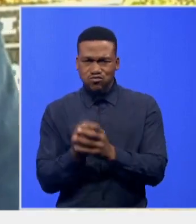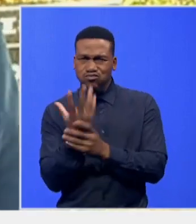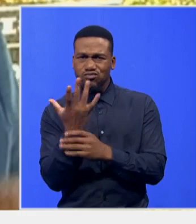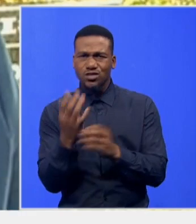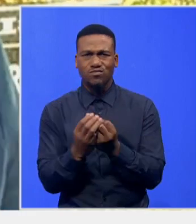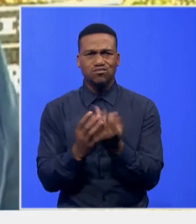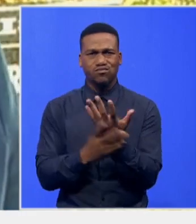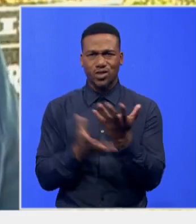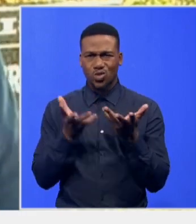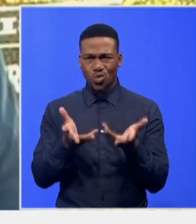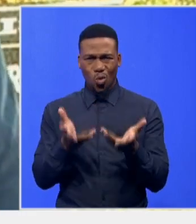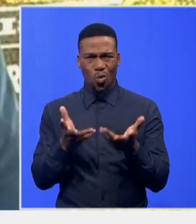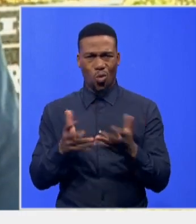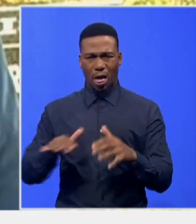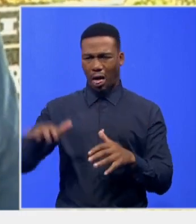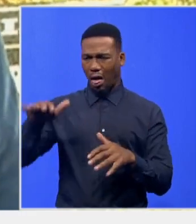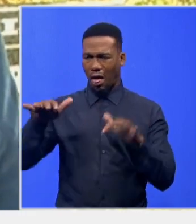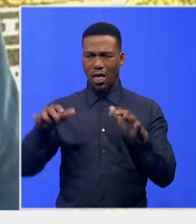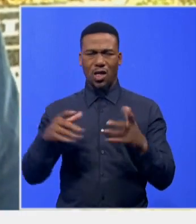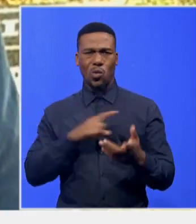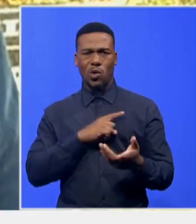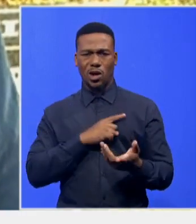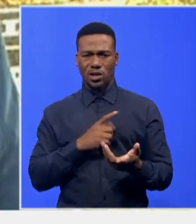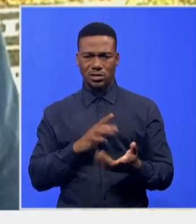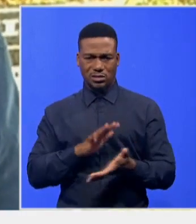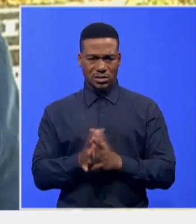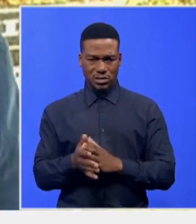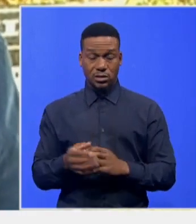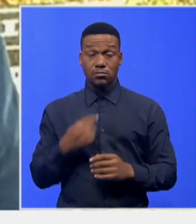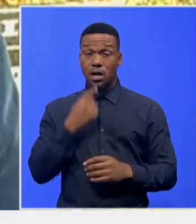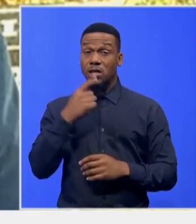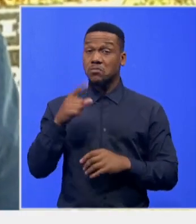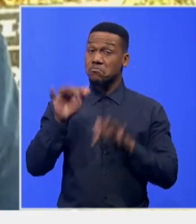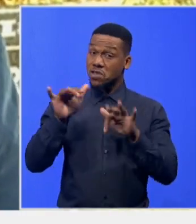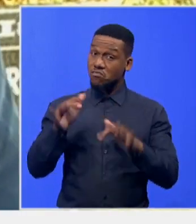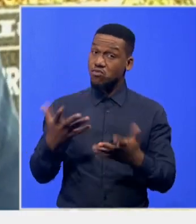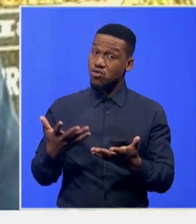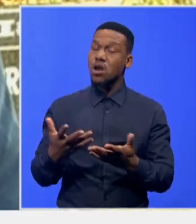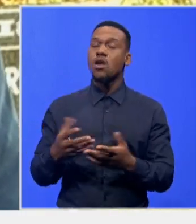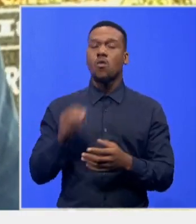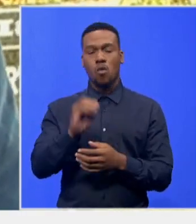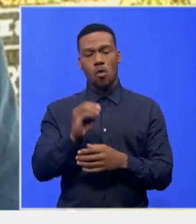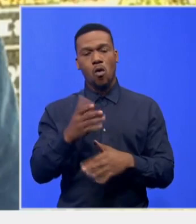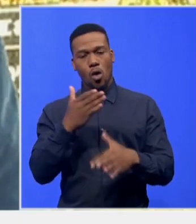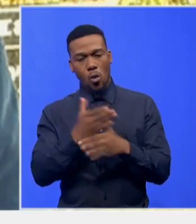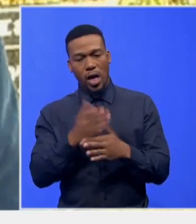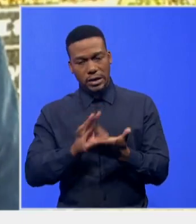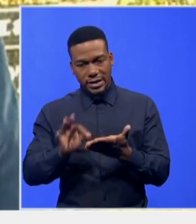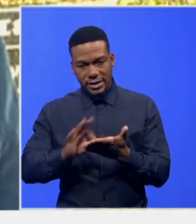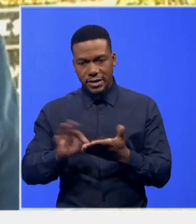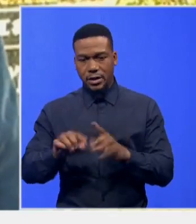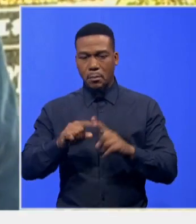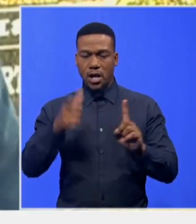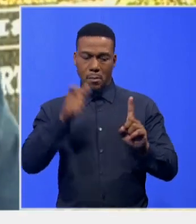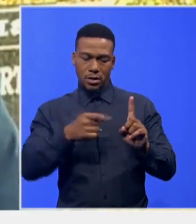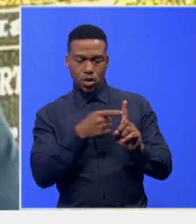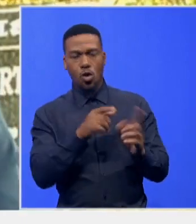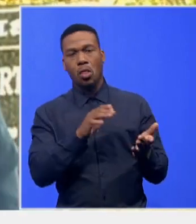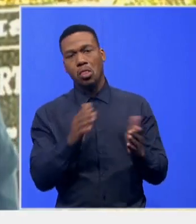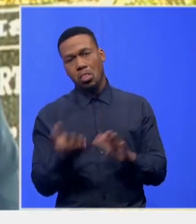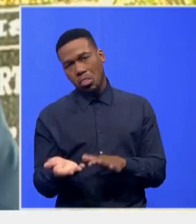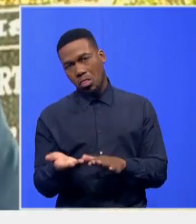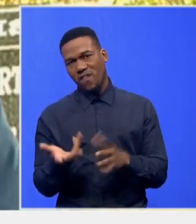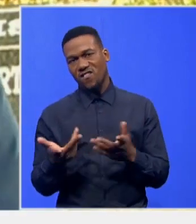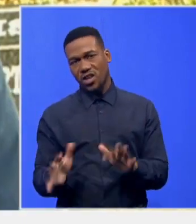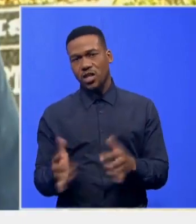employed to clear weed in this cemetery, but recently one of them passed on, and since then there hasn't been a replacement.